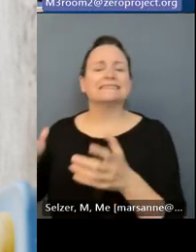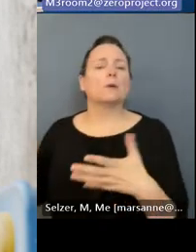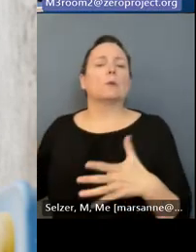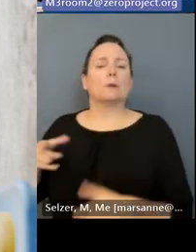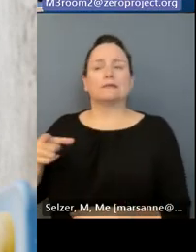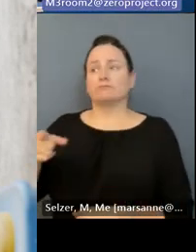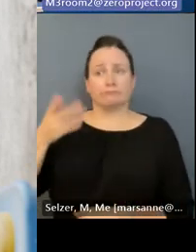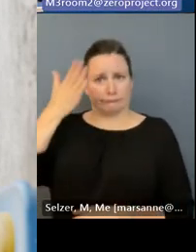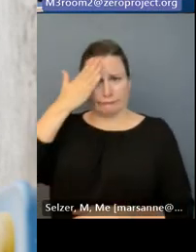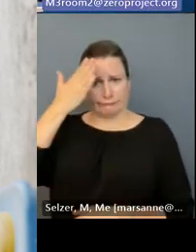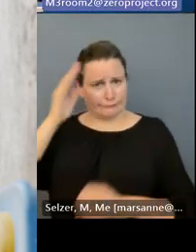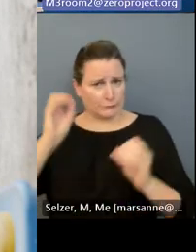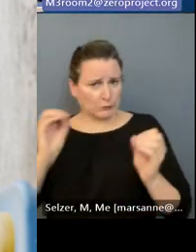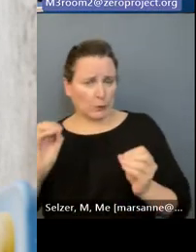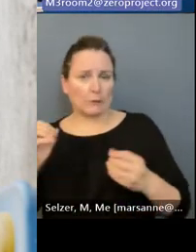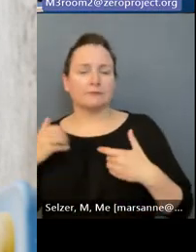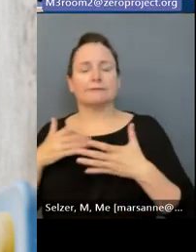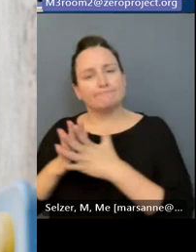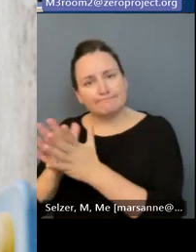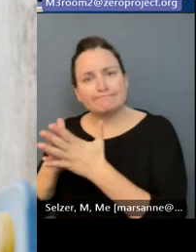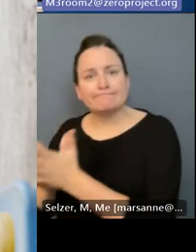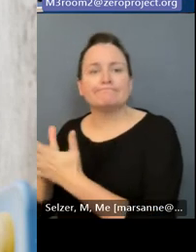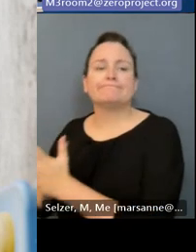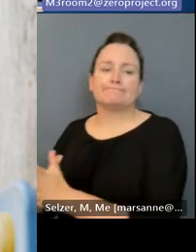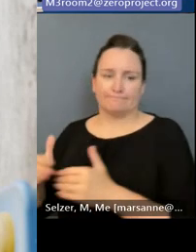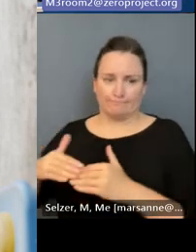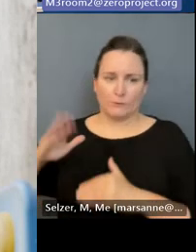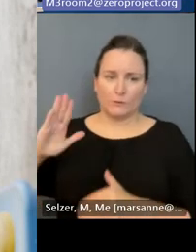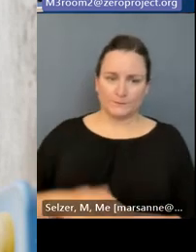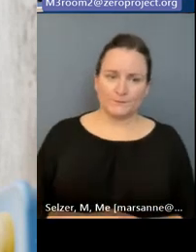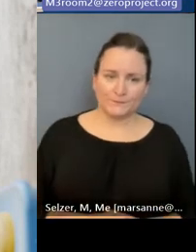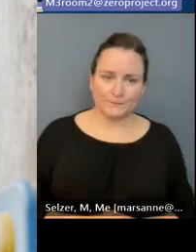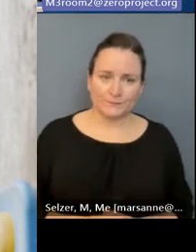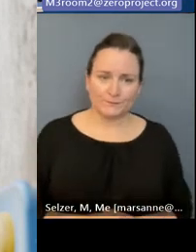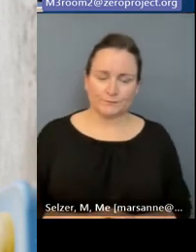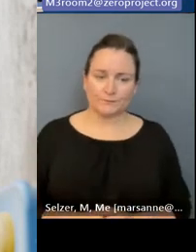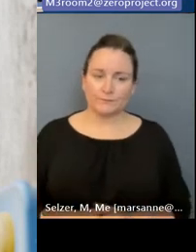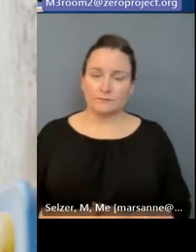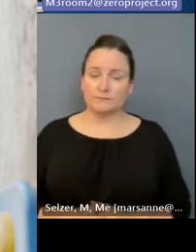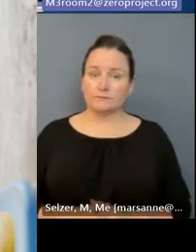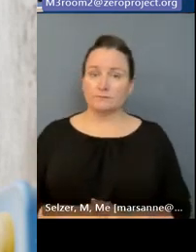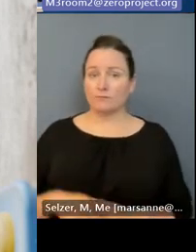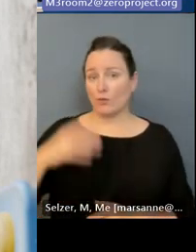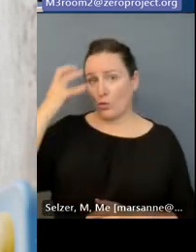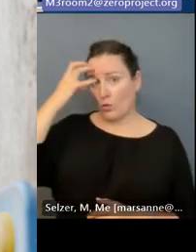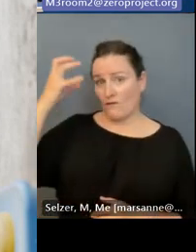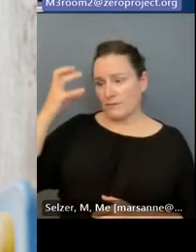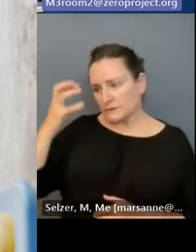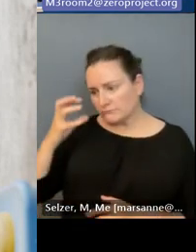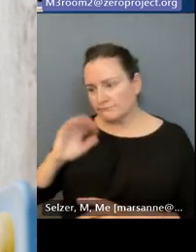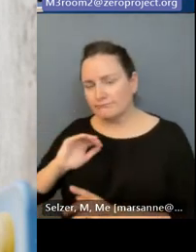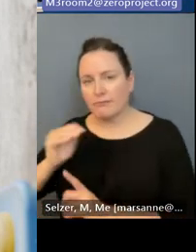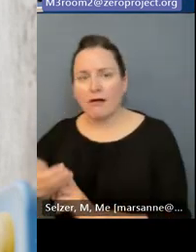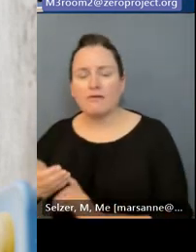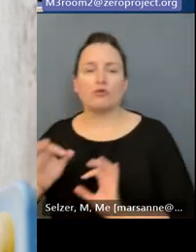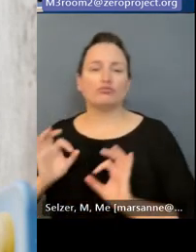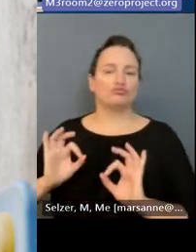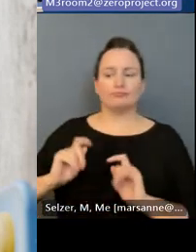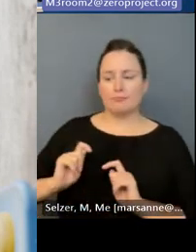Insurance coverage. In my country, insurance coverage is very, very less when it comes to rehabilitation services.